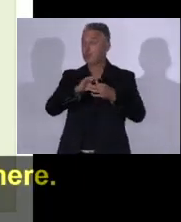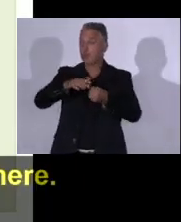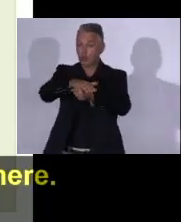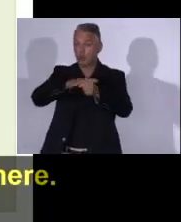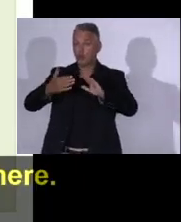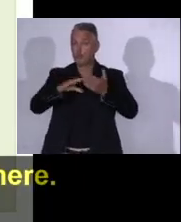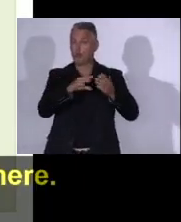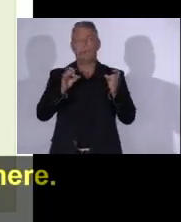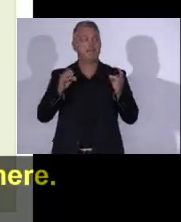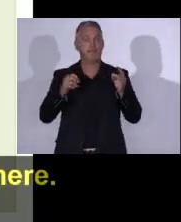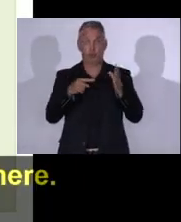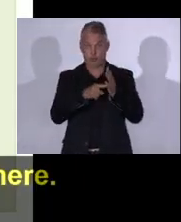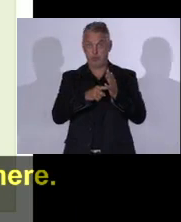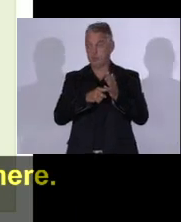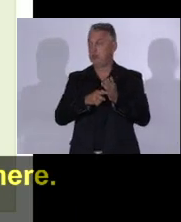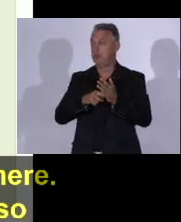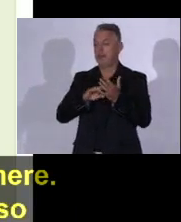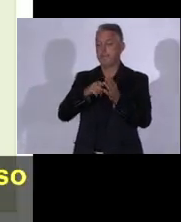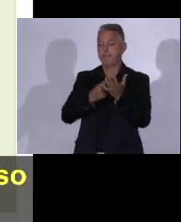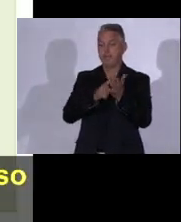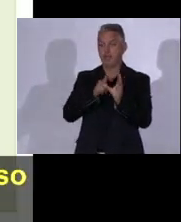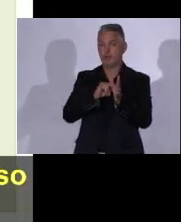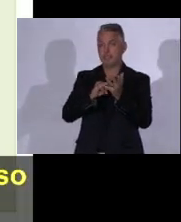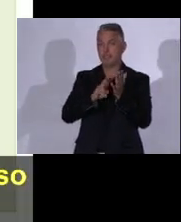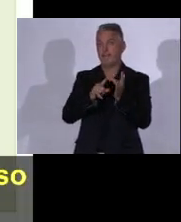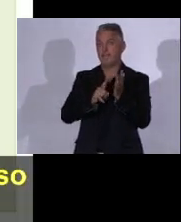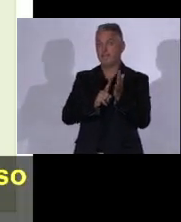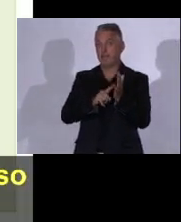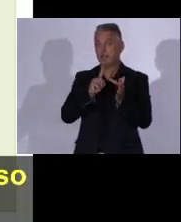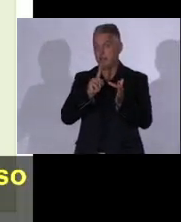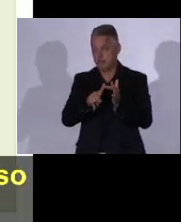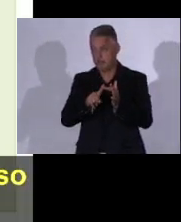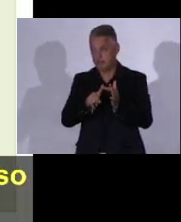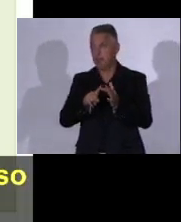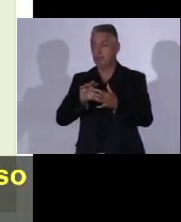community, so the Marysville crew do get involved with the local Marysville people.